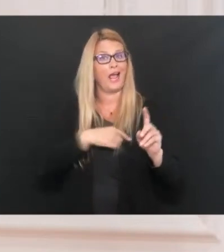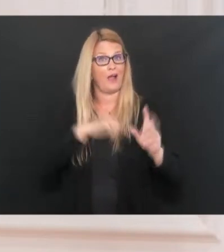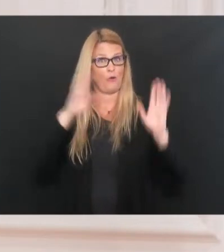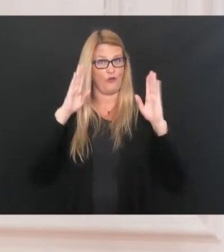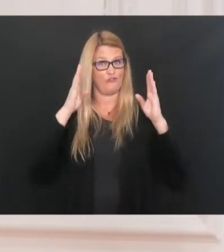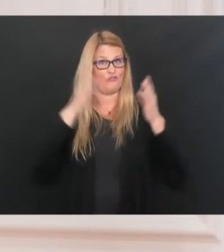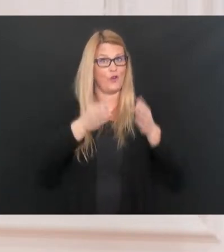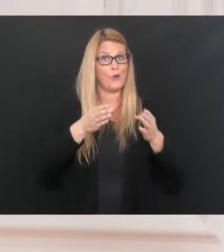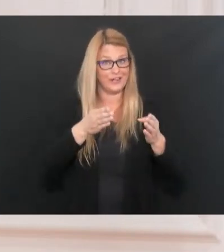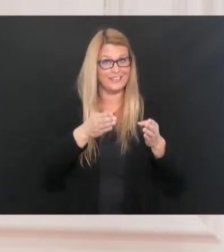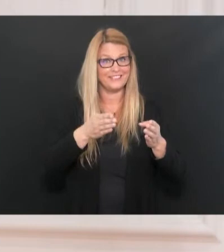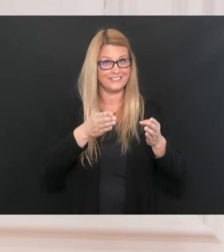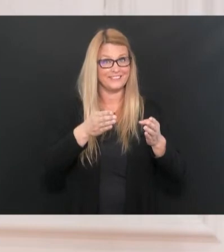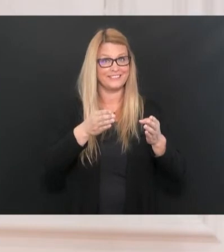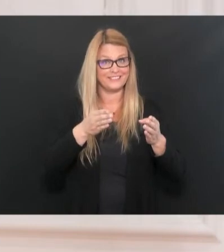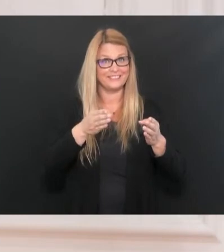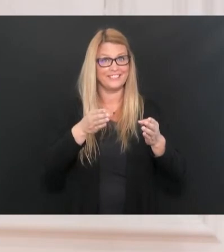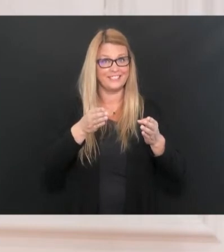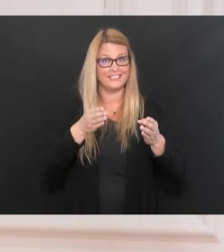this next